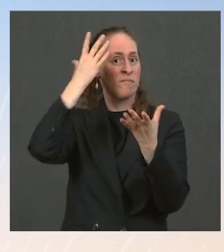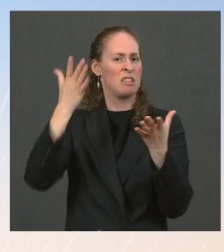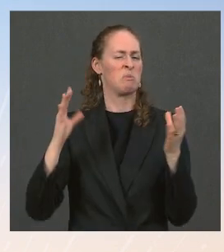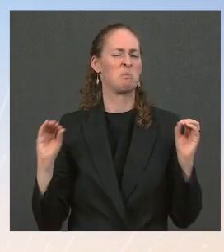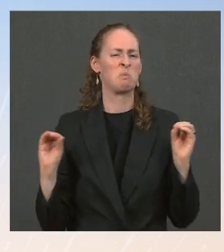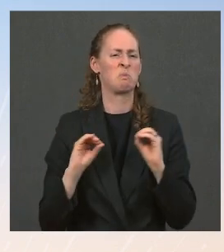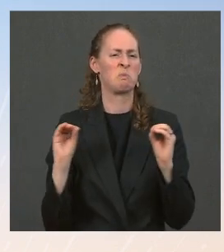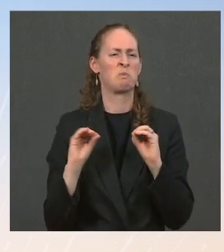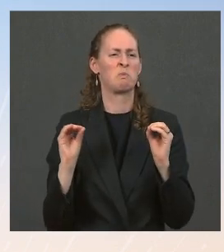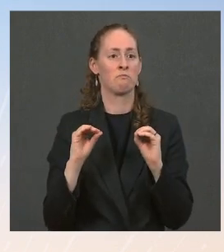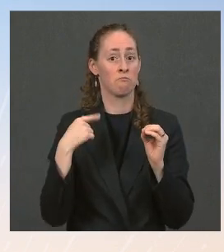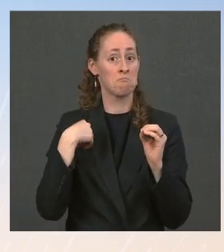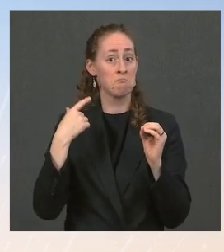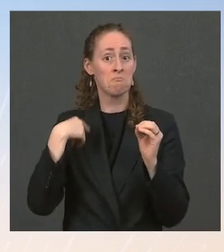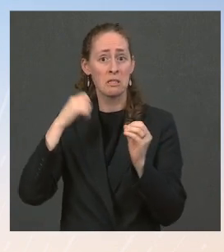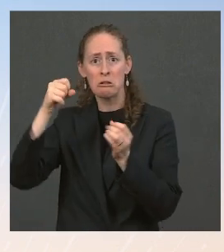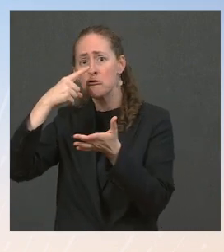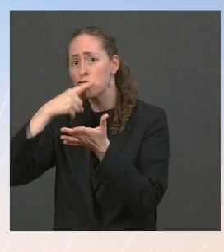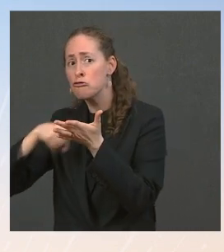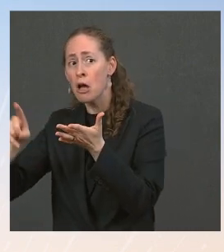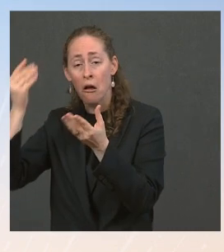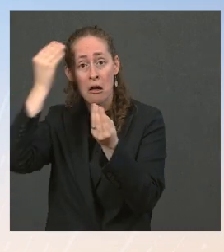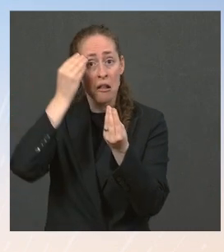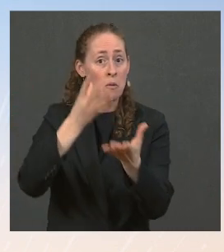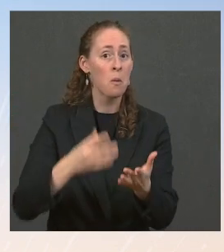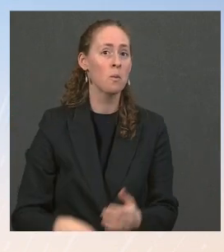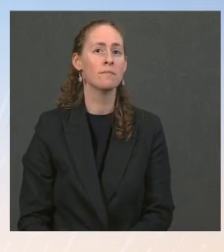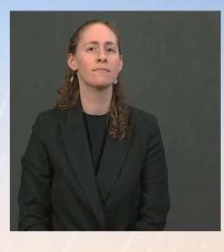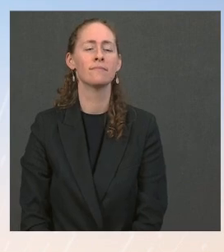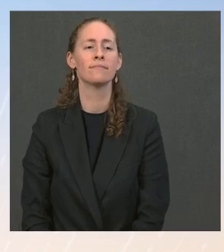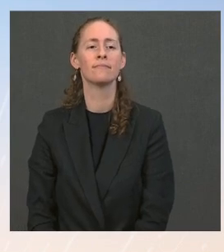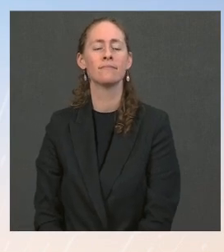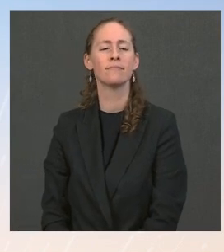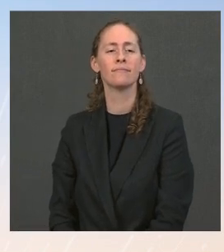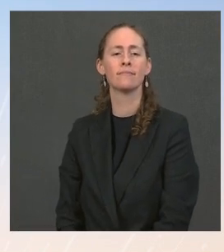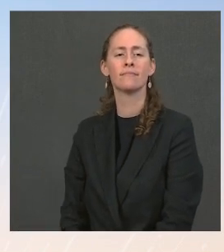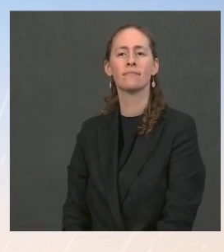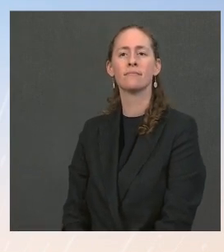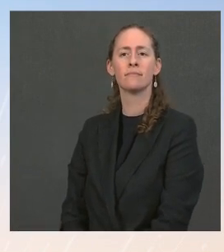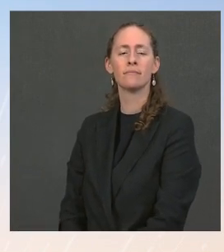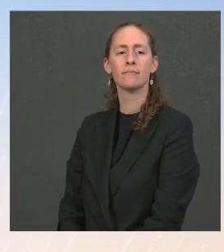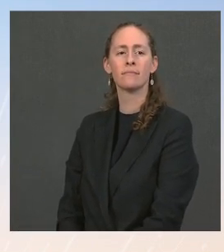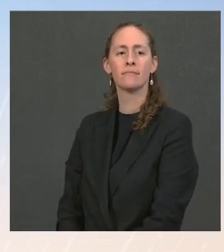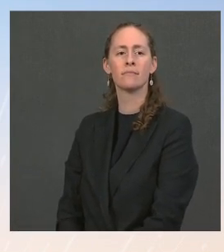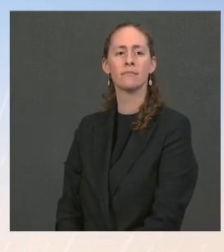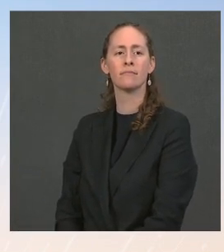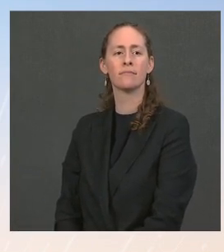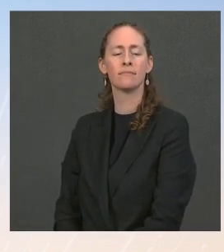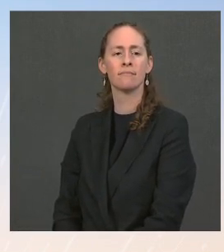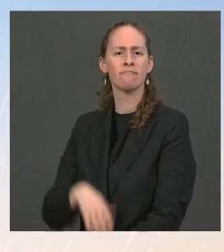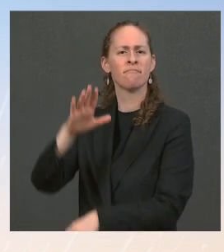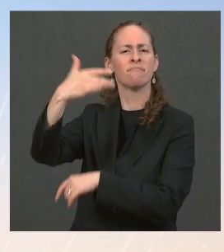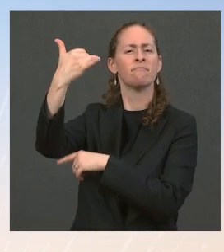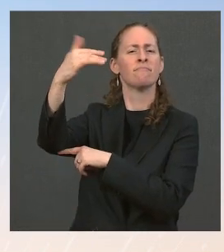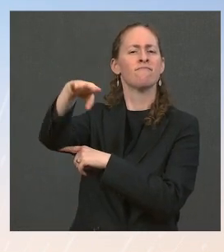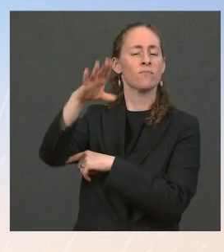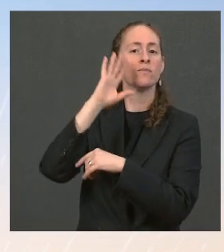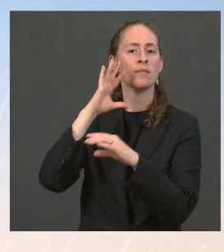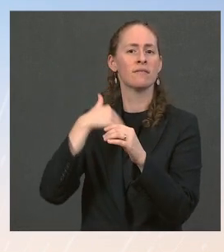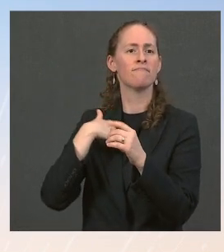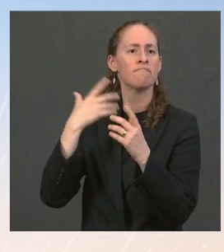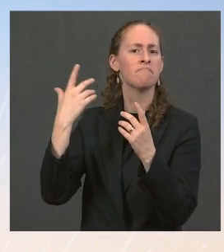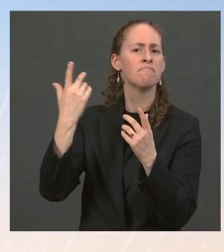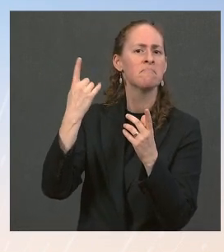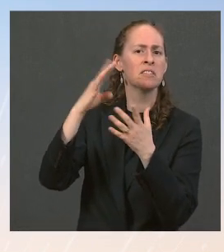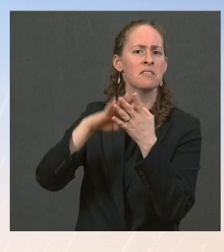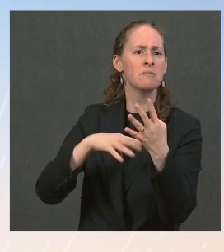happy to check with them if there's anything in addition. All right. And just to follow up on the meetings this afternoon, can you give us a sense of how President Biden